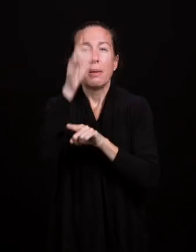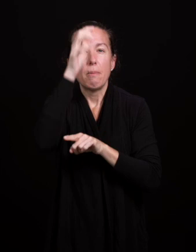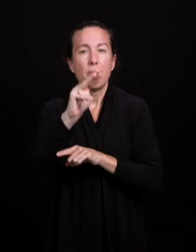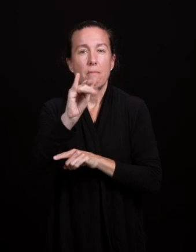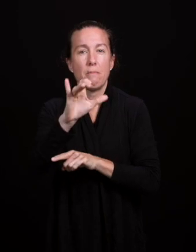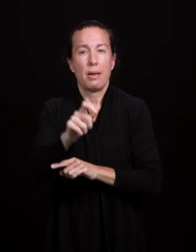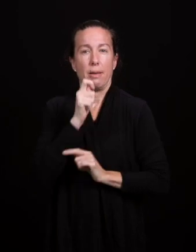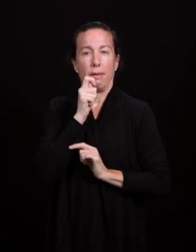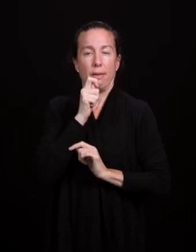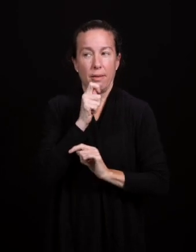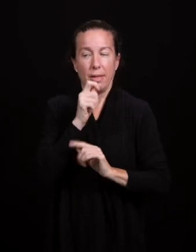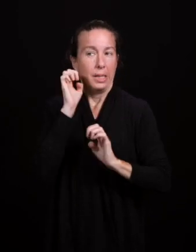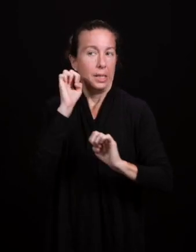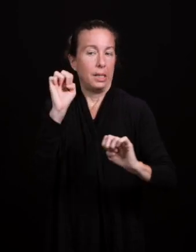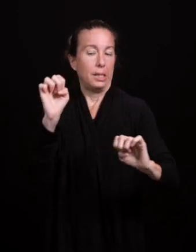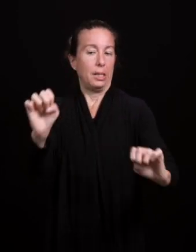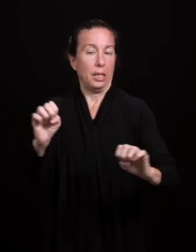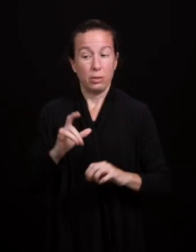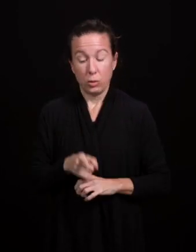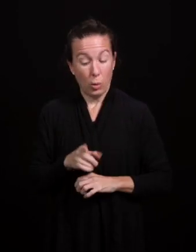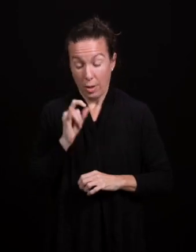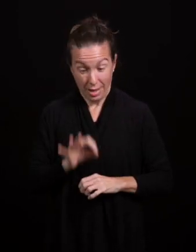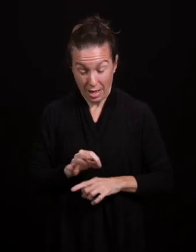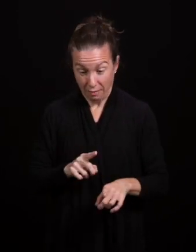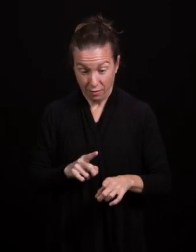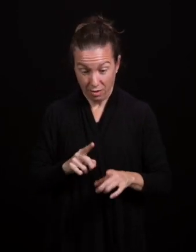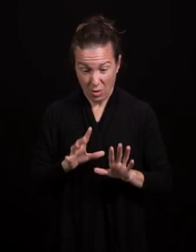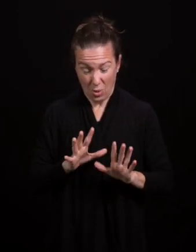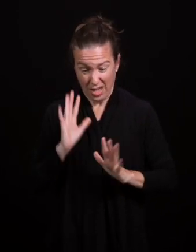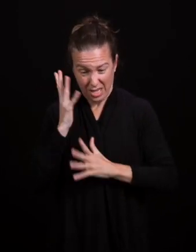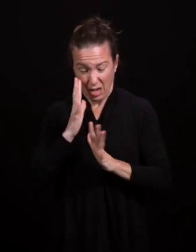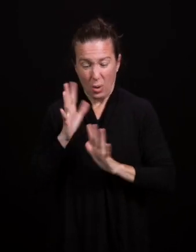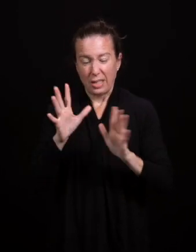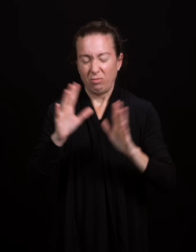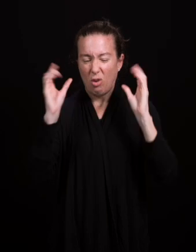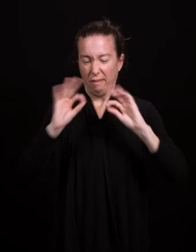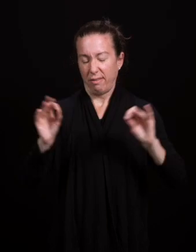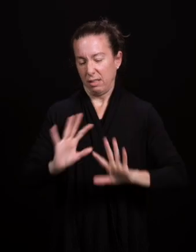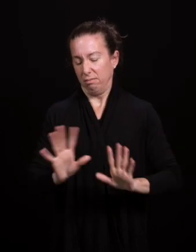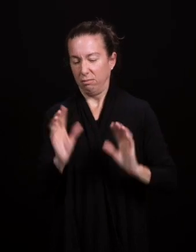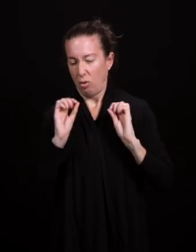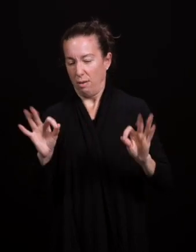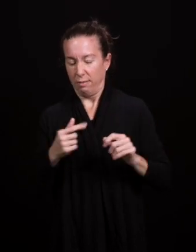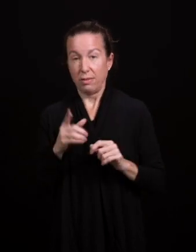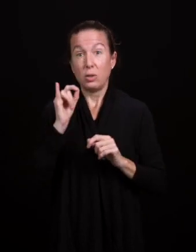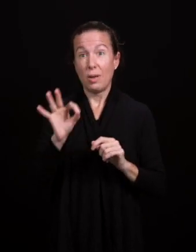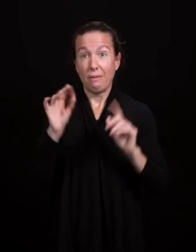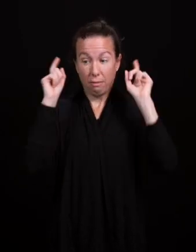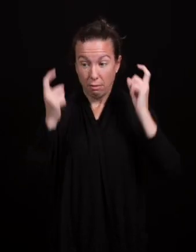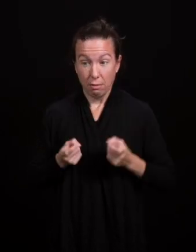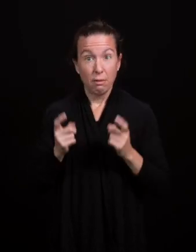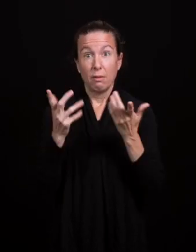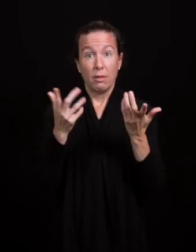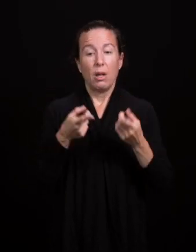So there's time where she has to be unaided, and we definitely rely on gesturing and ASL. And hopefully as